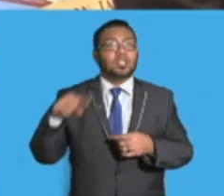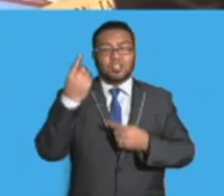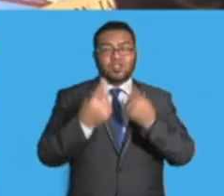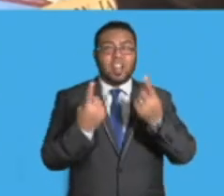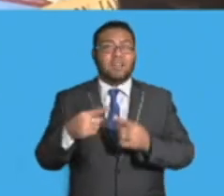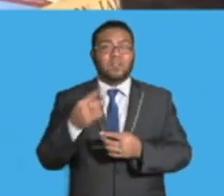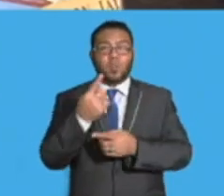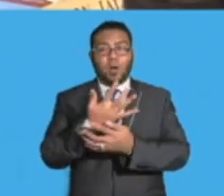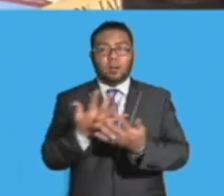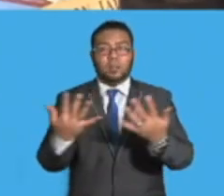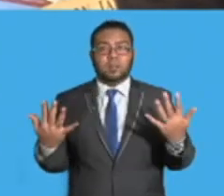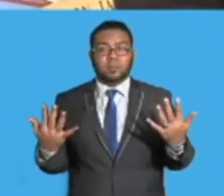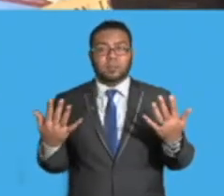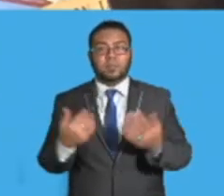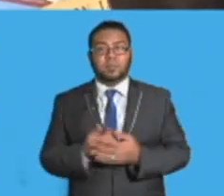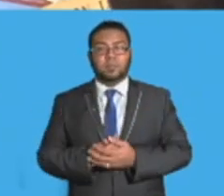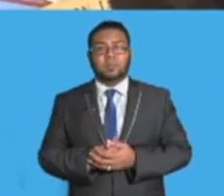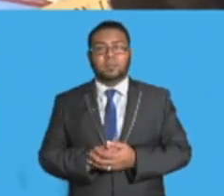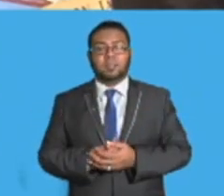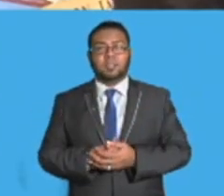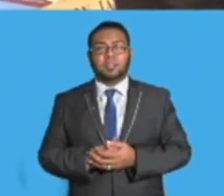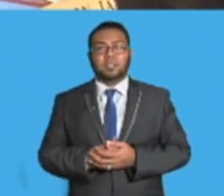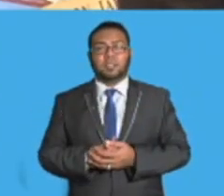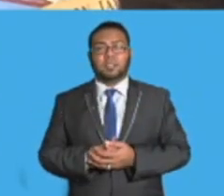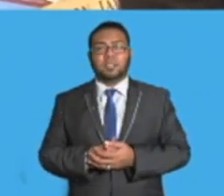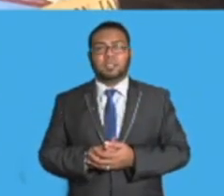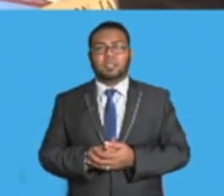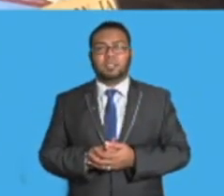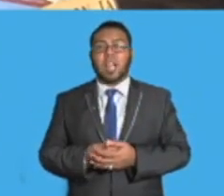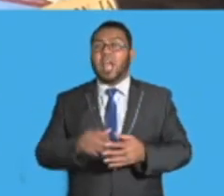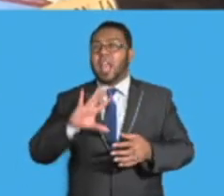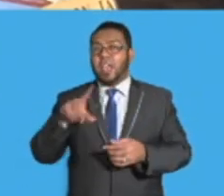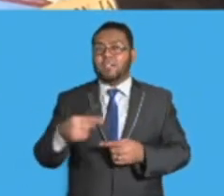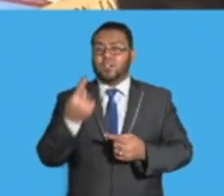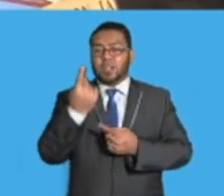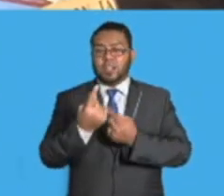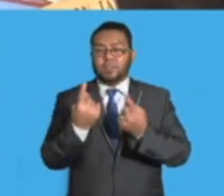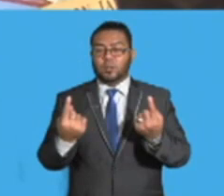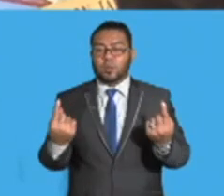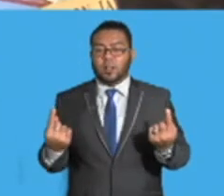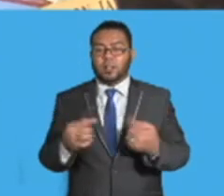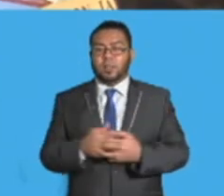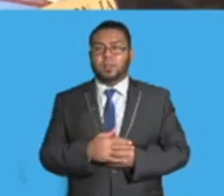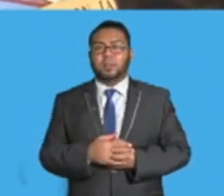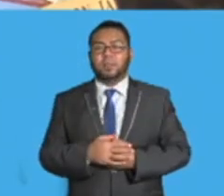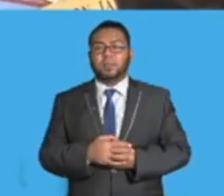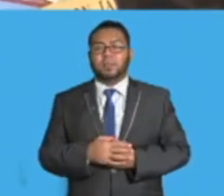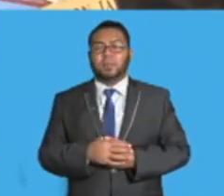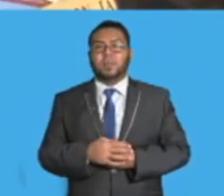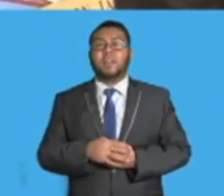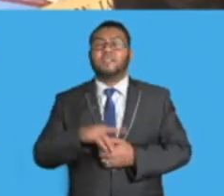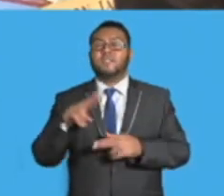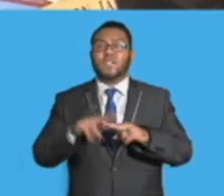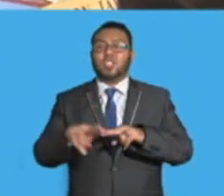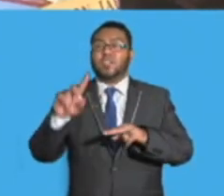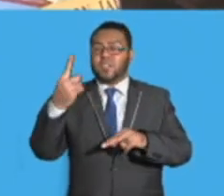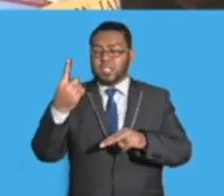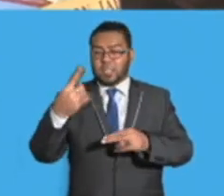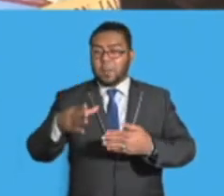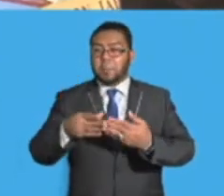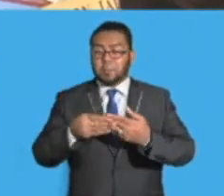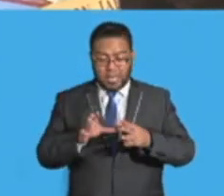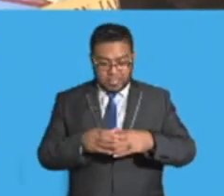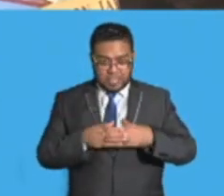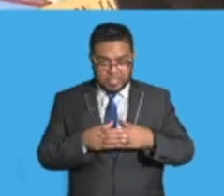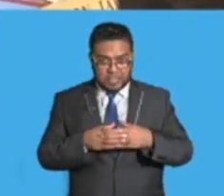supported and voted for Fiji First Party. Every individual who supported Fiji First Party and